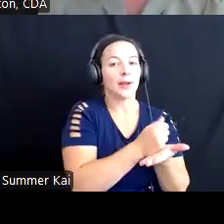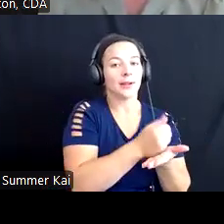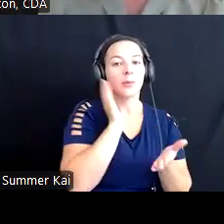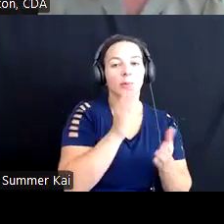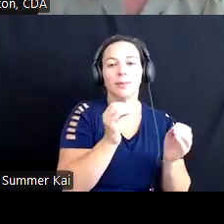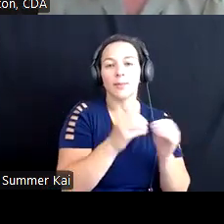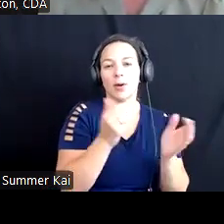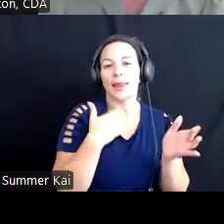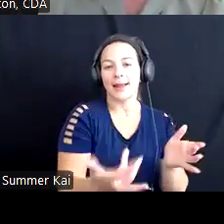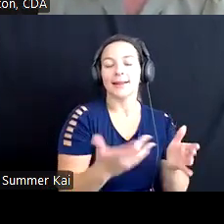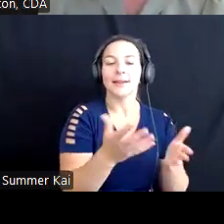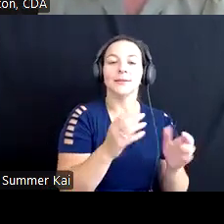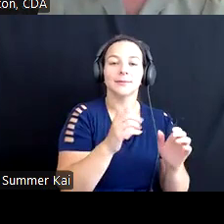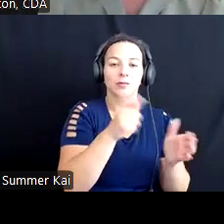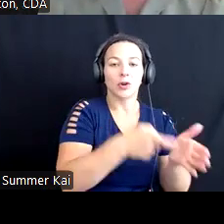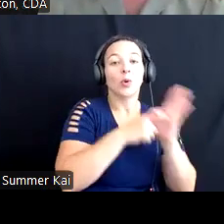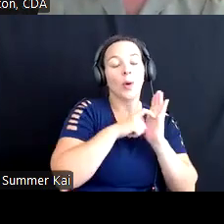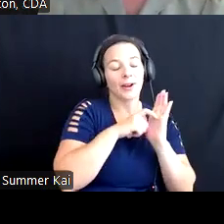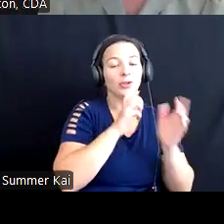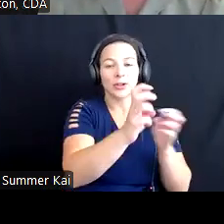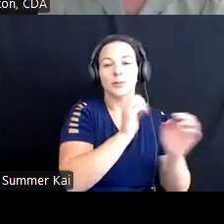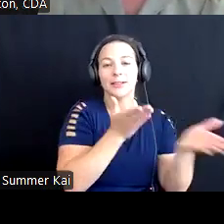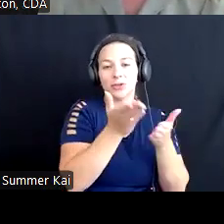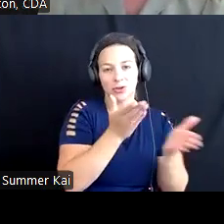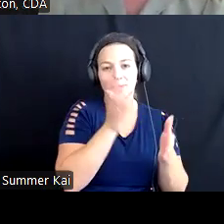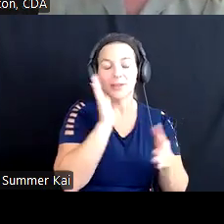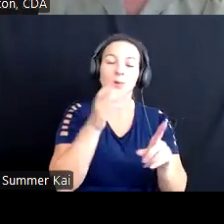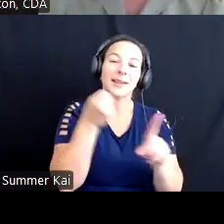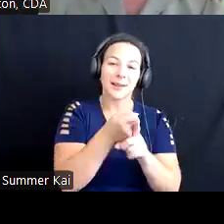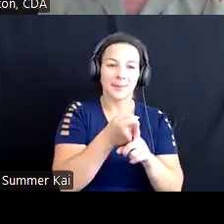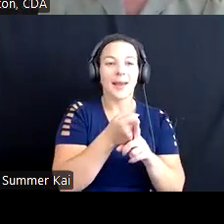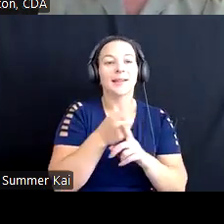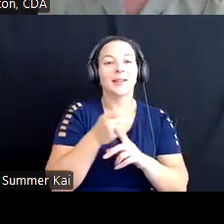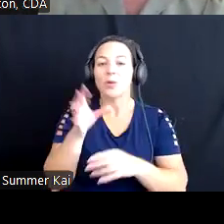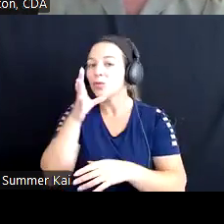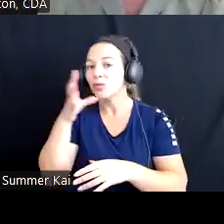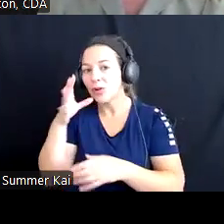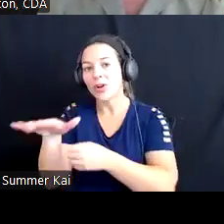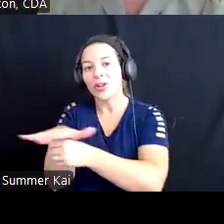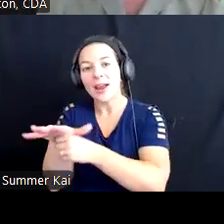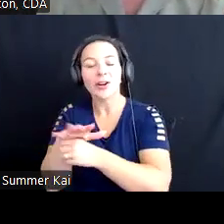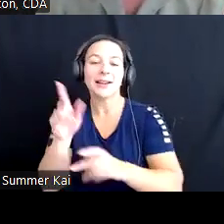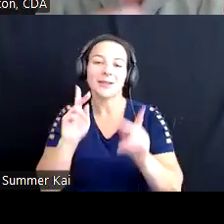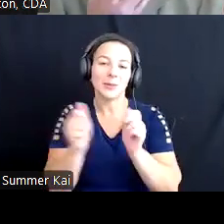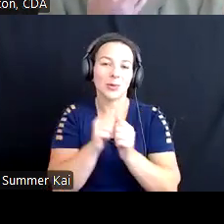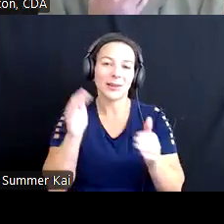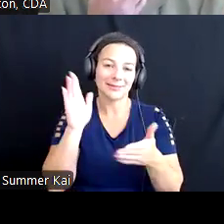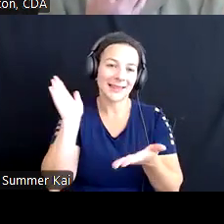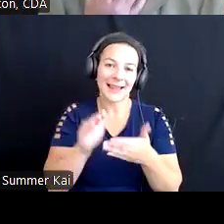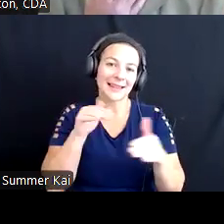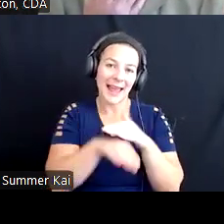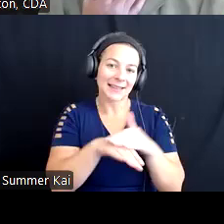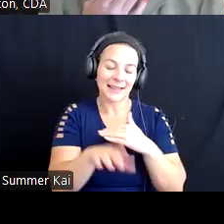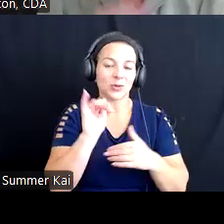also disadvantage older adults in rural areas or with areas with less access to these transportation services.